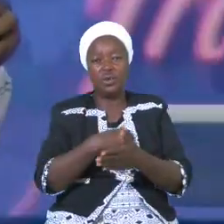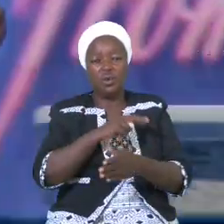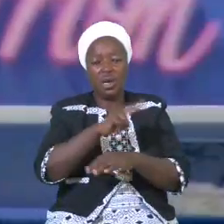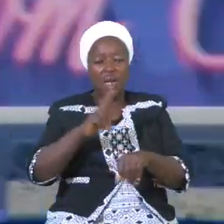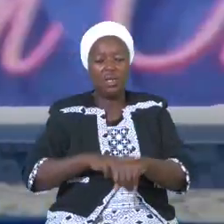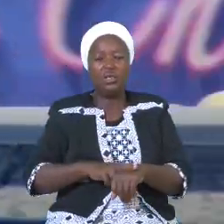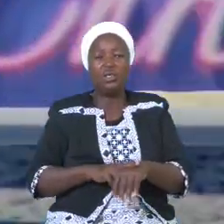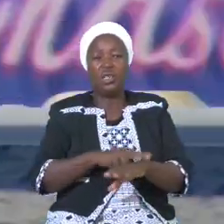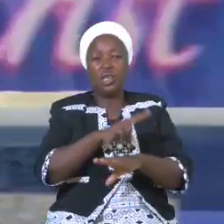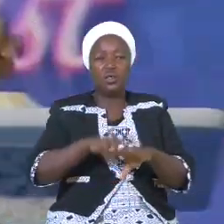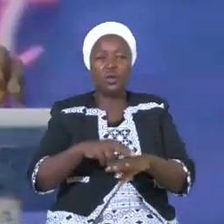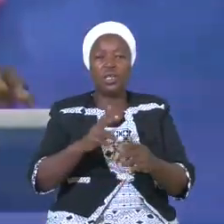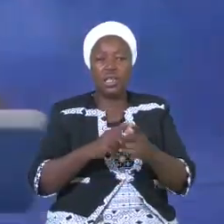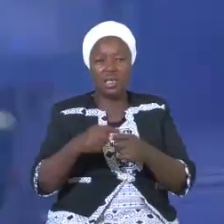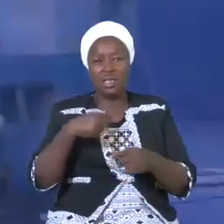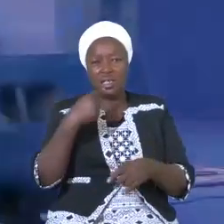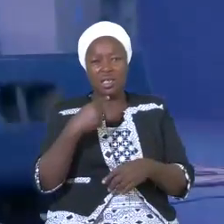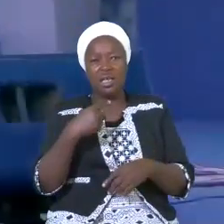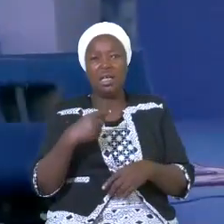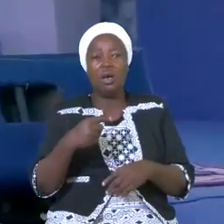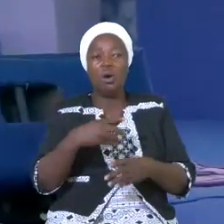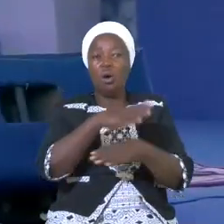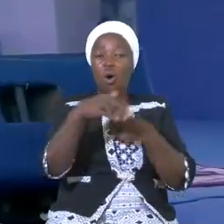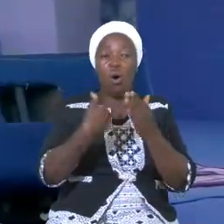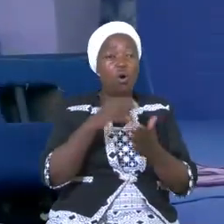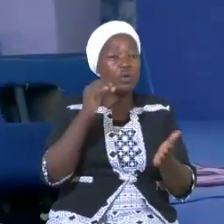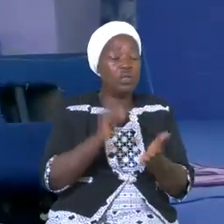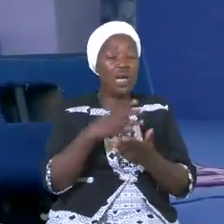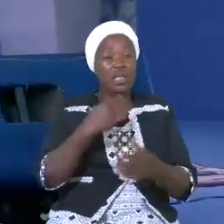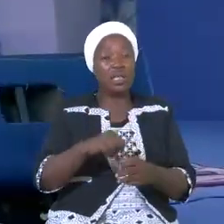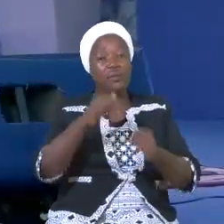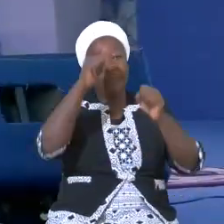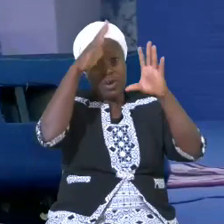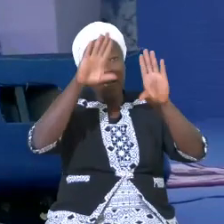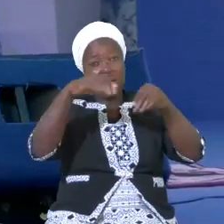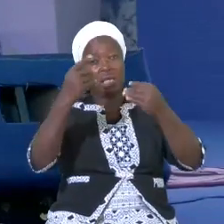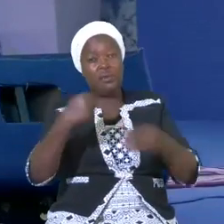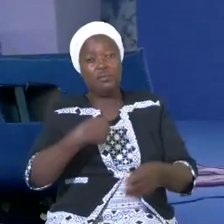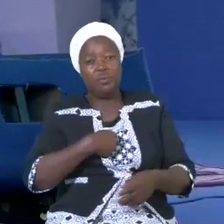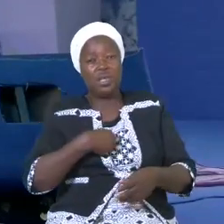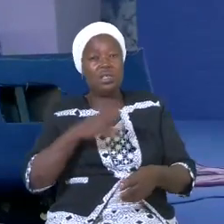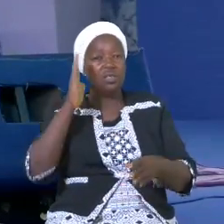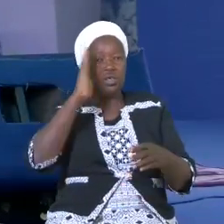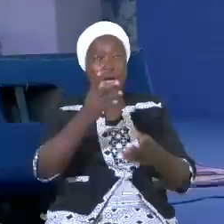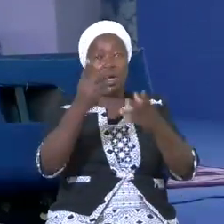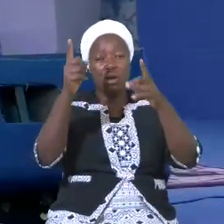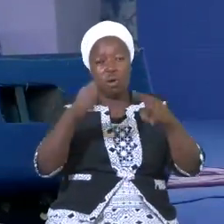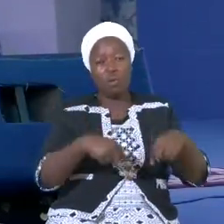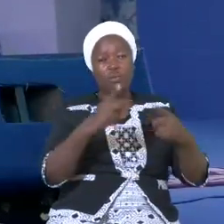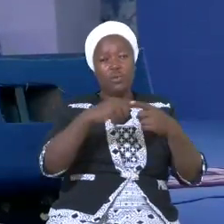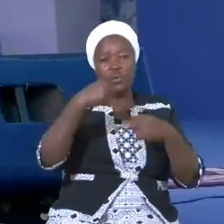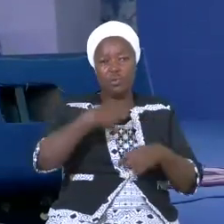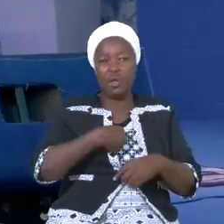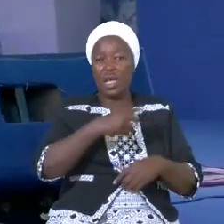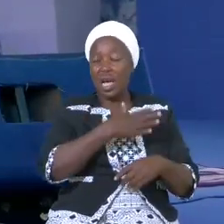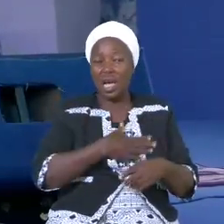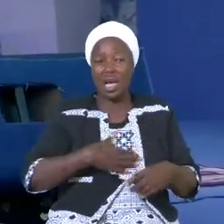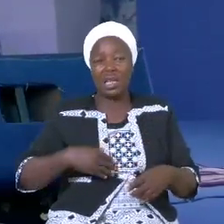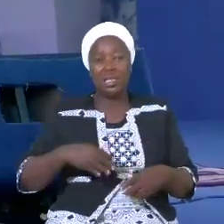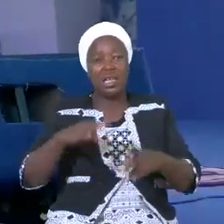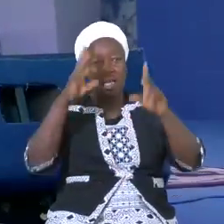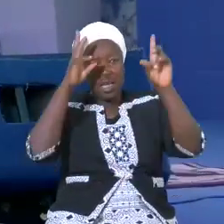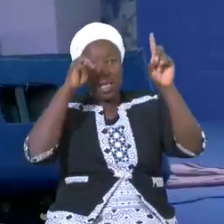says all that the father giveth me shall come to me and him that